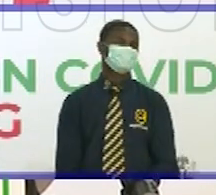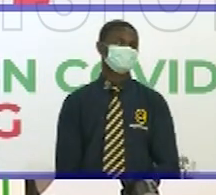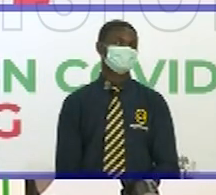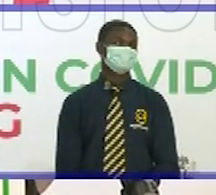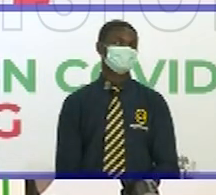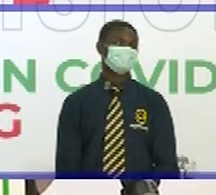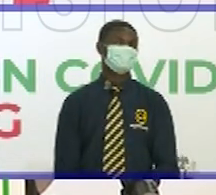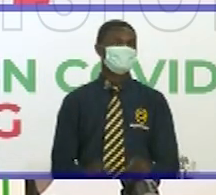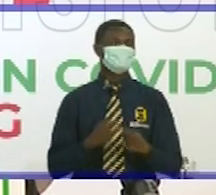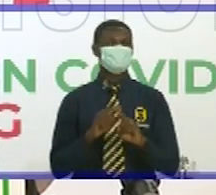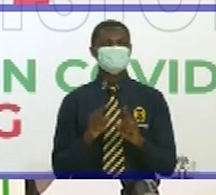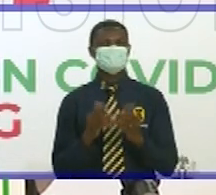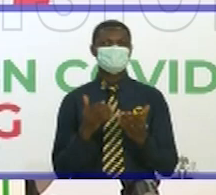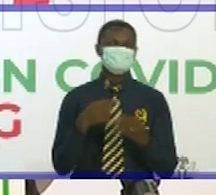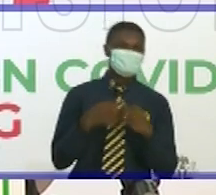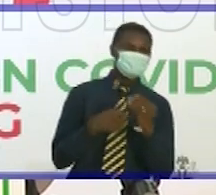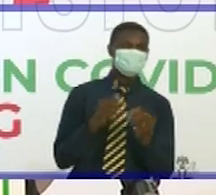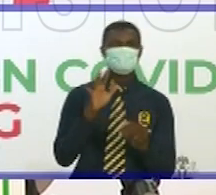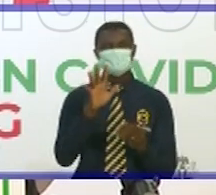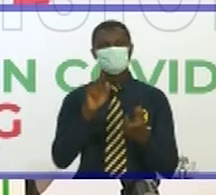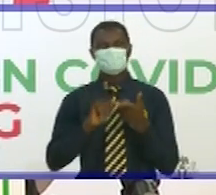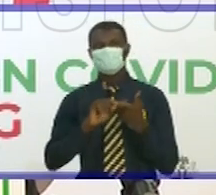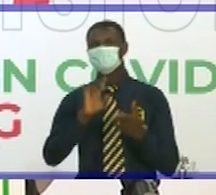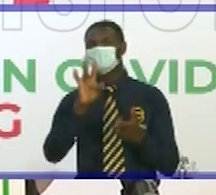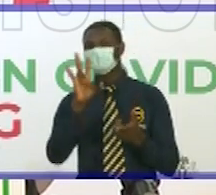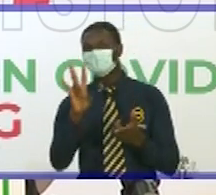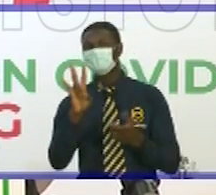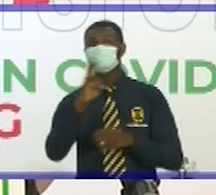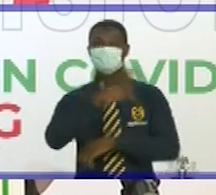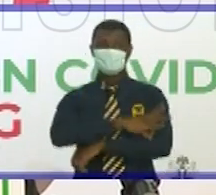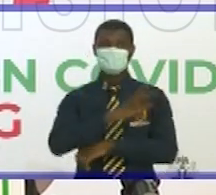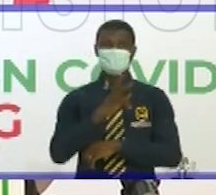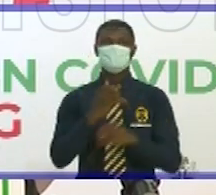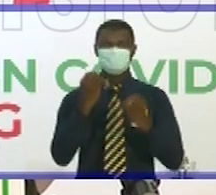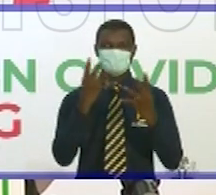bi ojo 5 si ojo 7 ohun lo se lo wopo